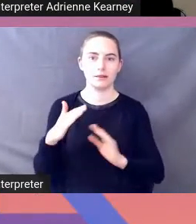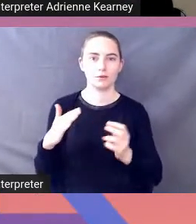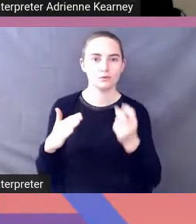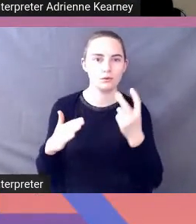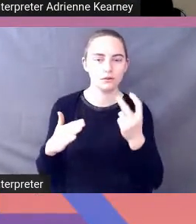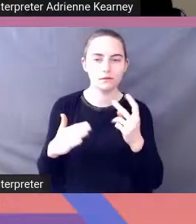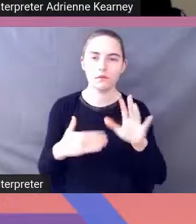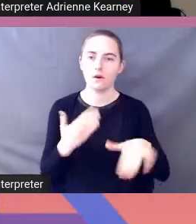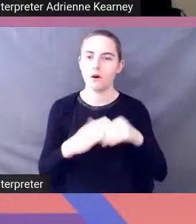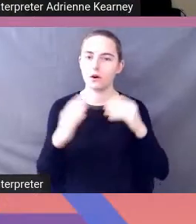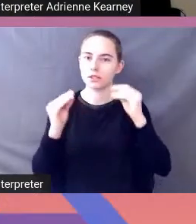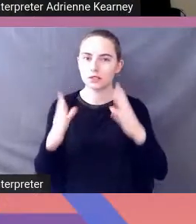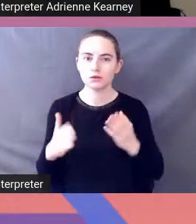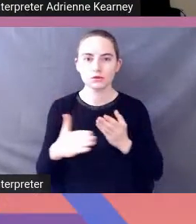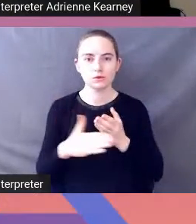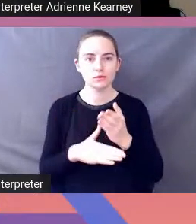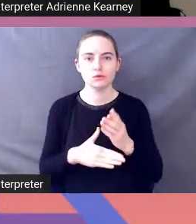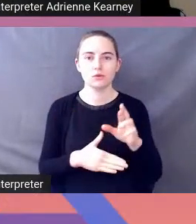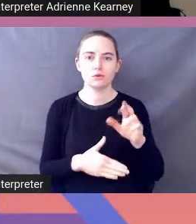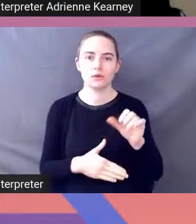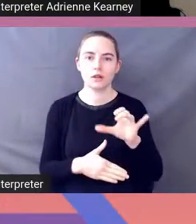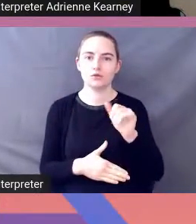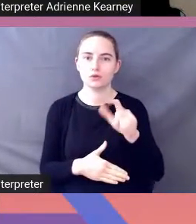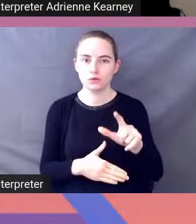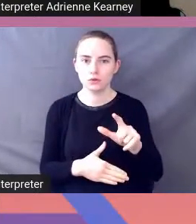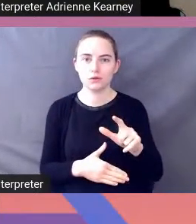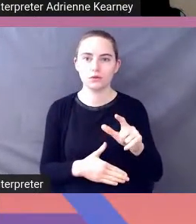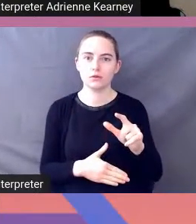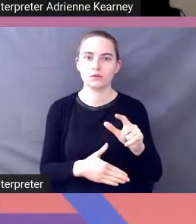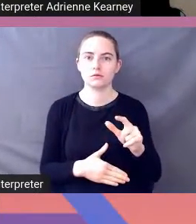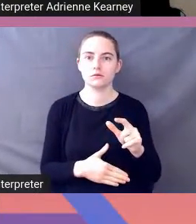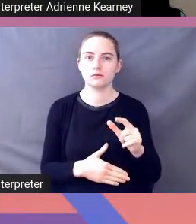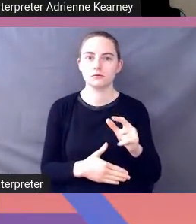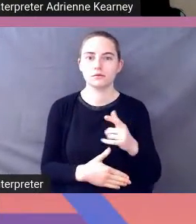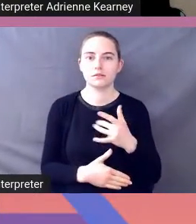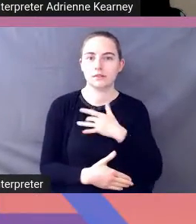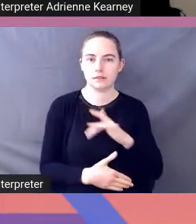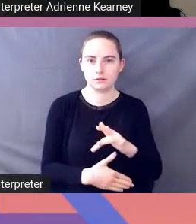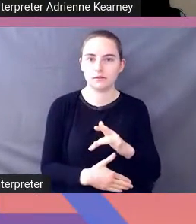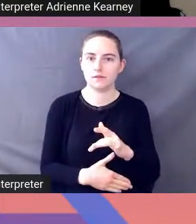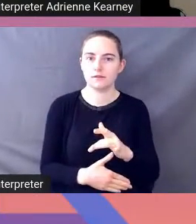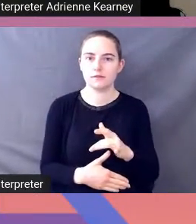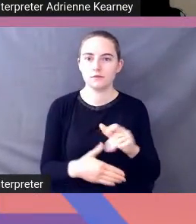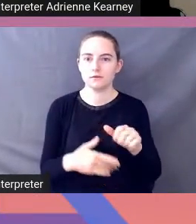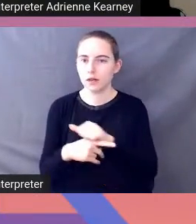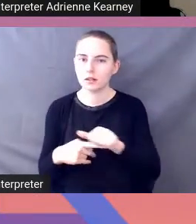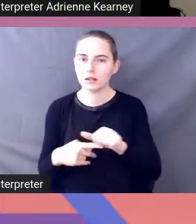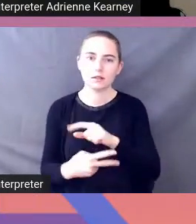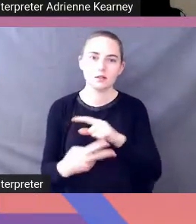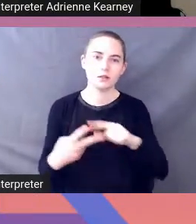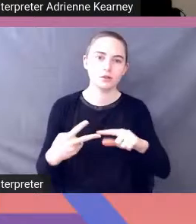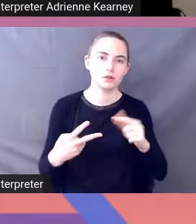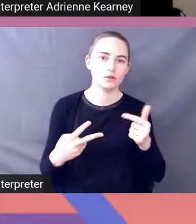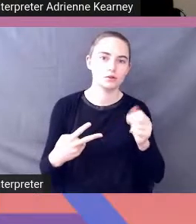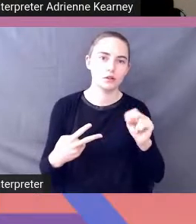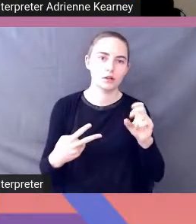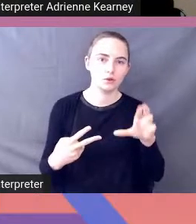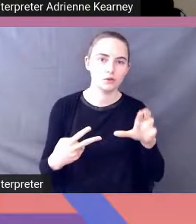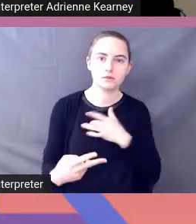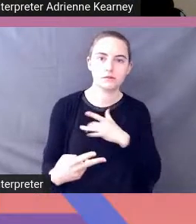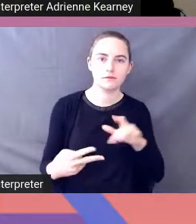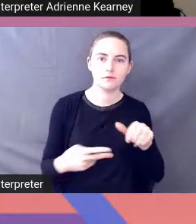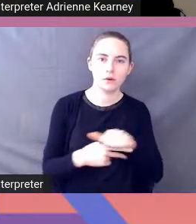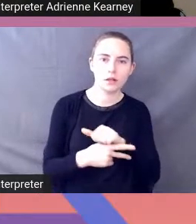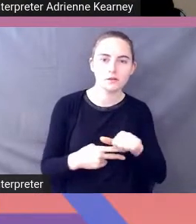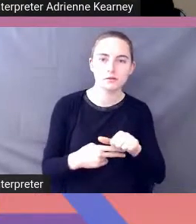sensitivity training, gender sensitivity training, all these different things. And yet they don't. And I think the situation for students would be